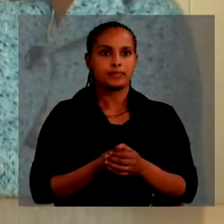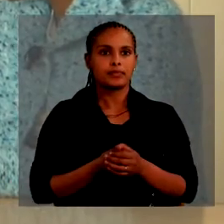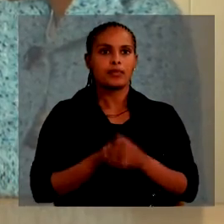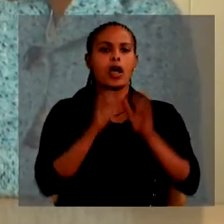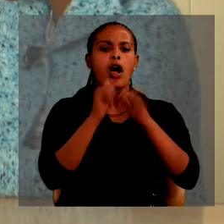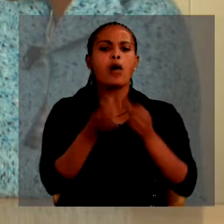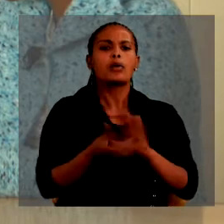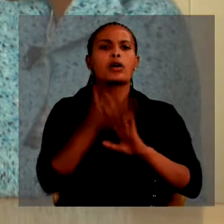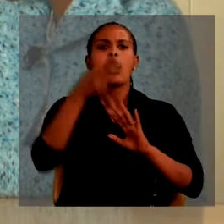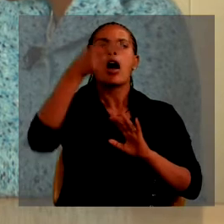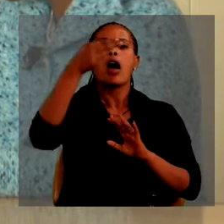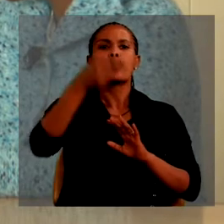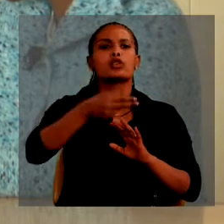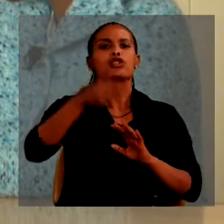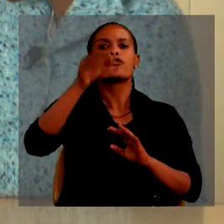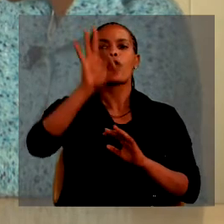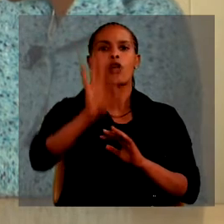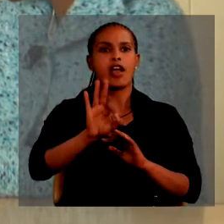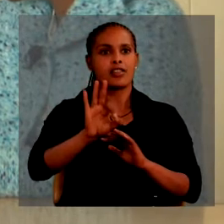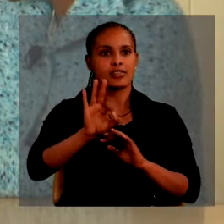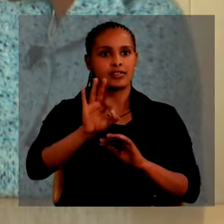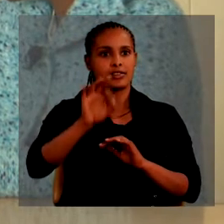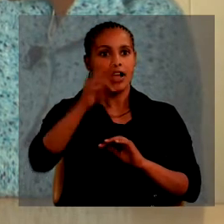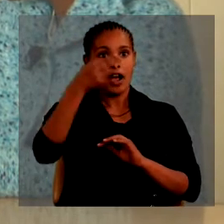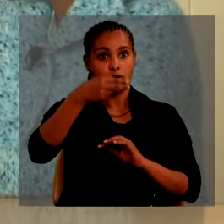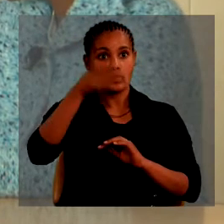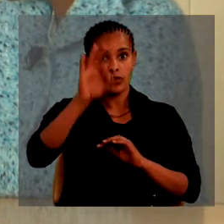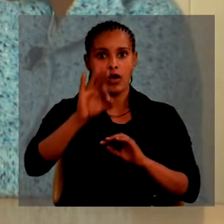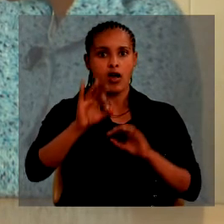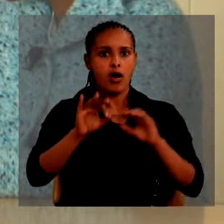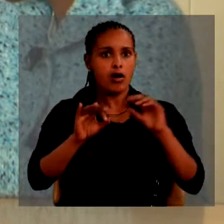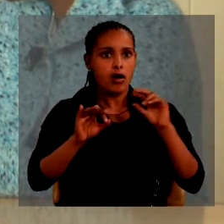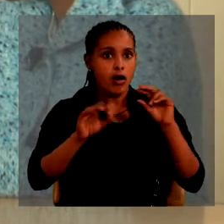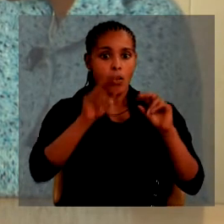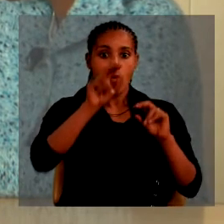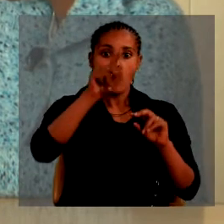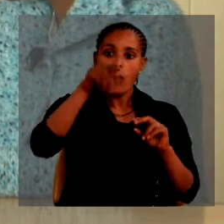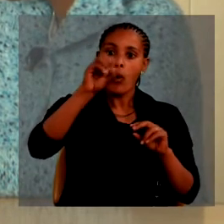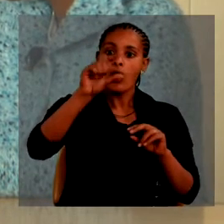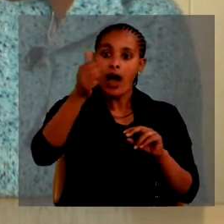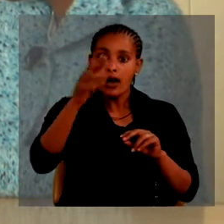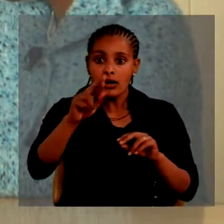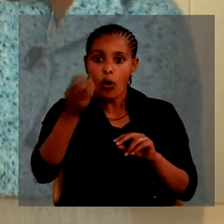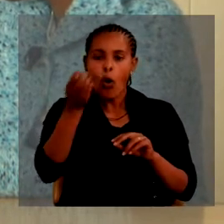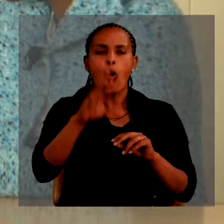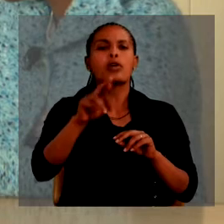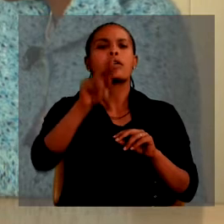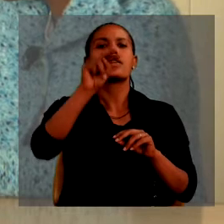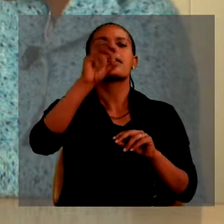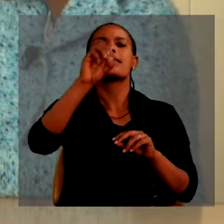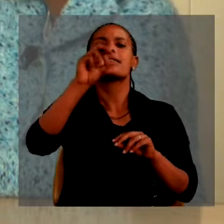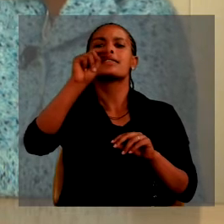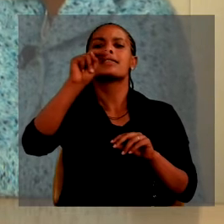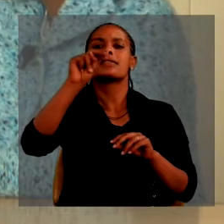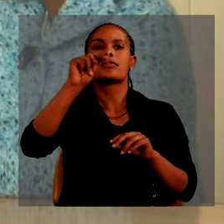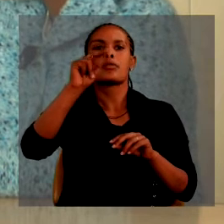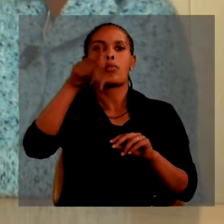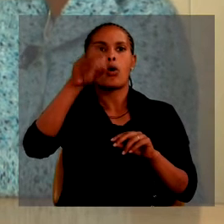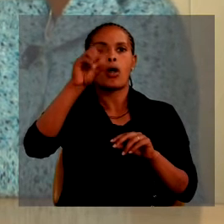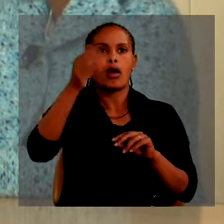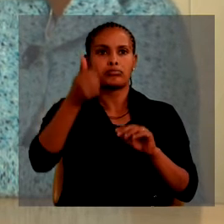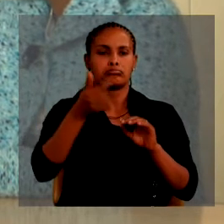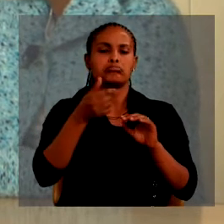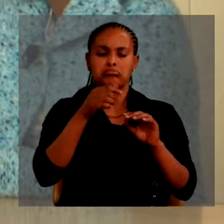How about hydrogen fluoride? Is this polar or nonpolar? It will be polar. Very polar. So